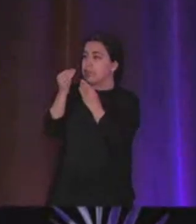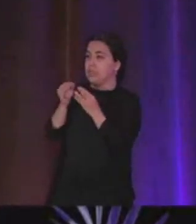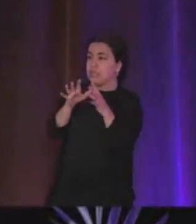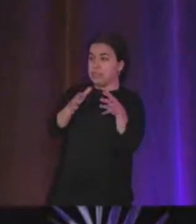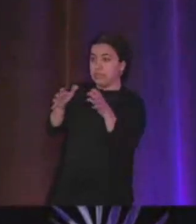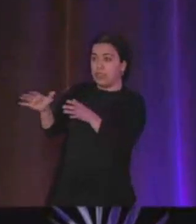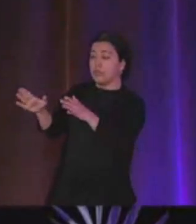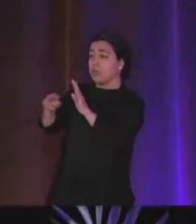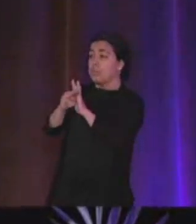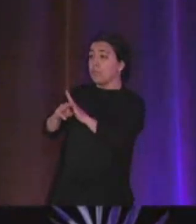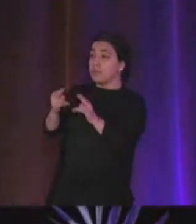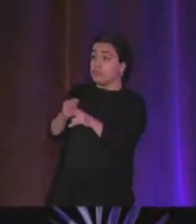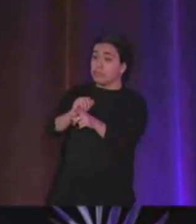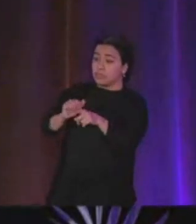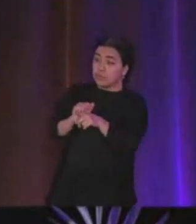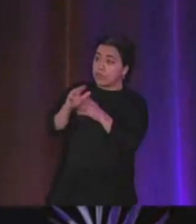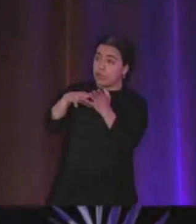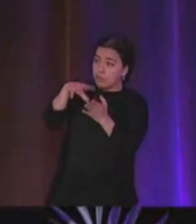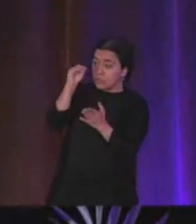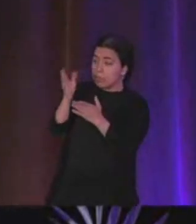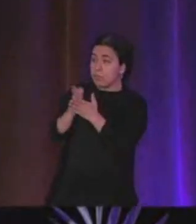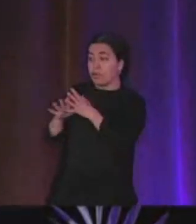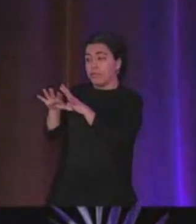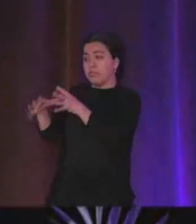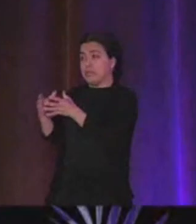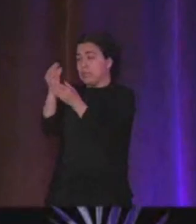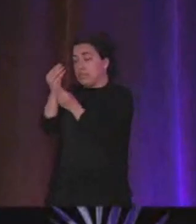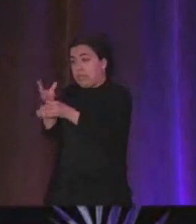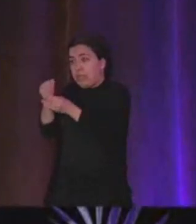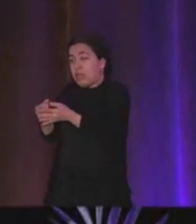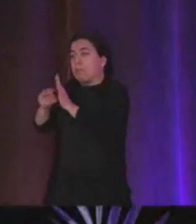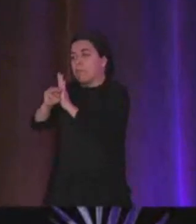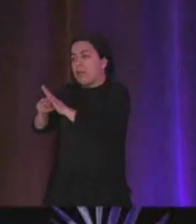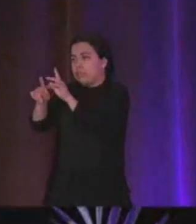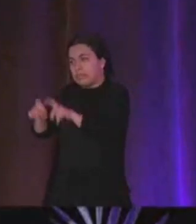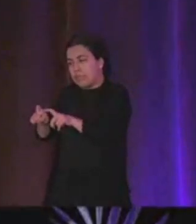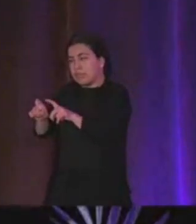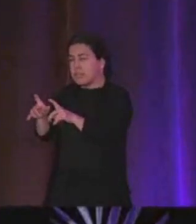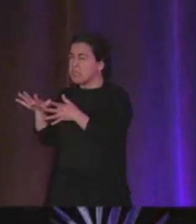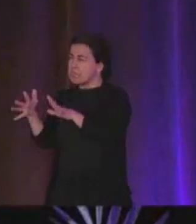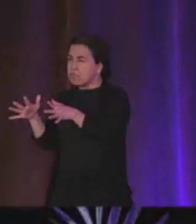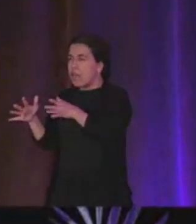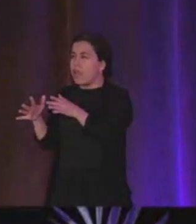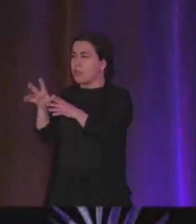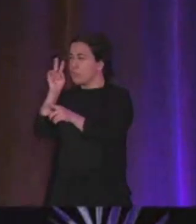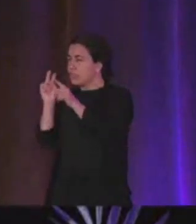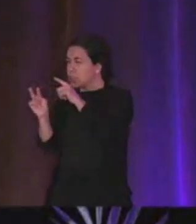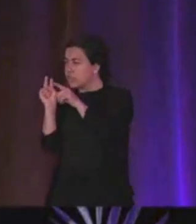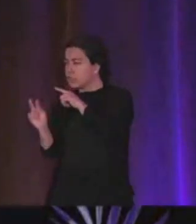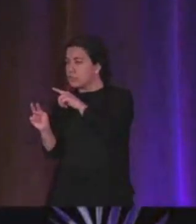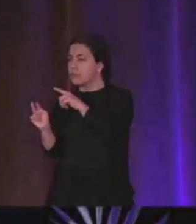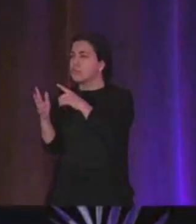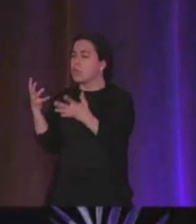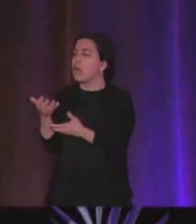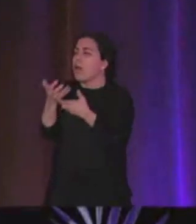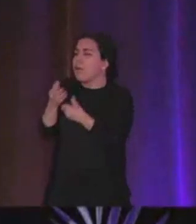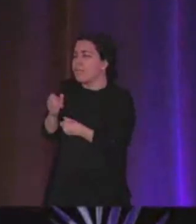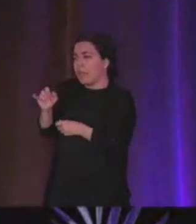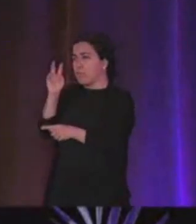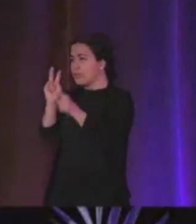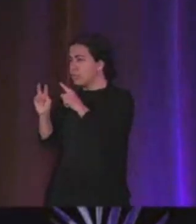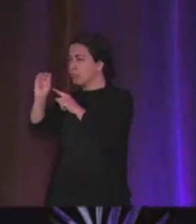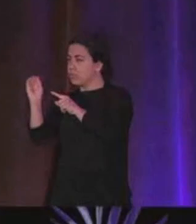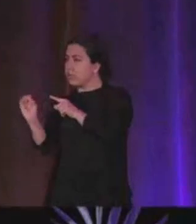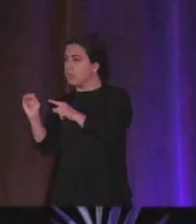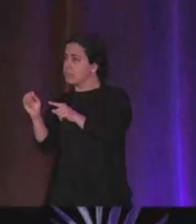then there will be some part of the data set on which your model will be tested / how much prediction it is, with what confidence that prediction it is giving.